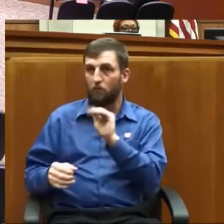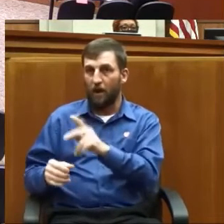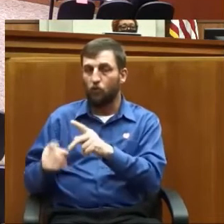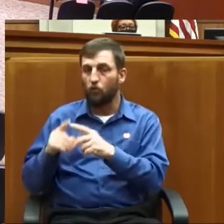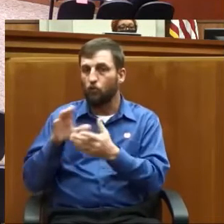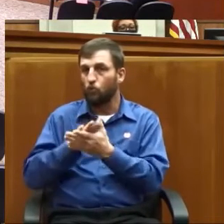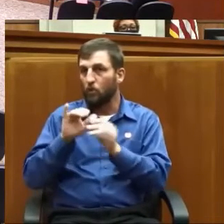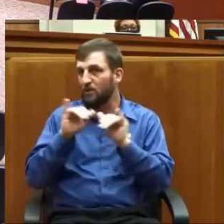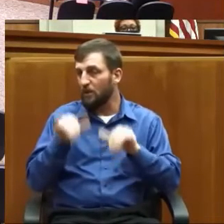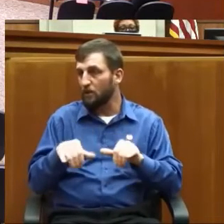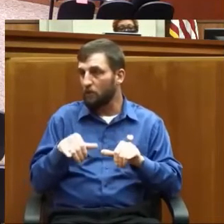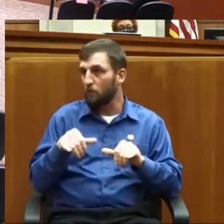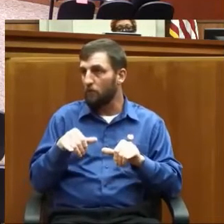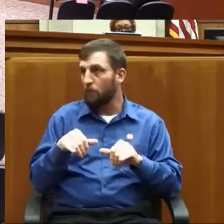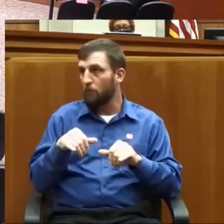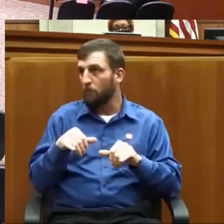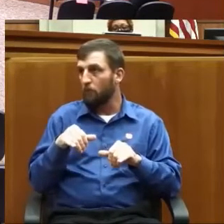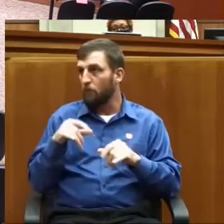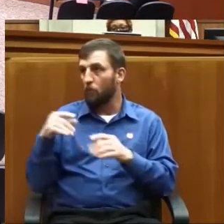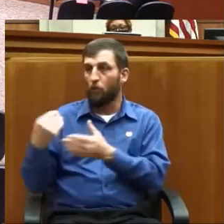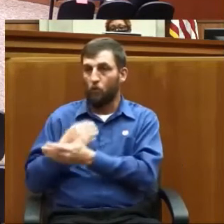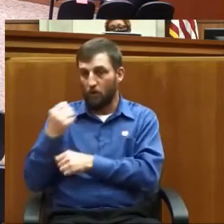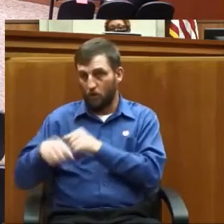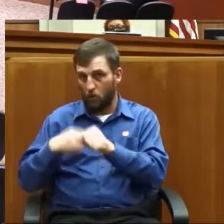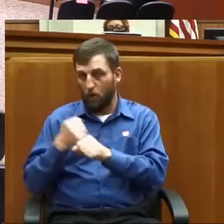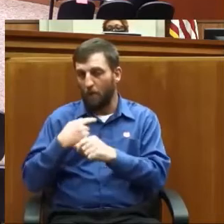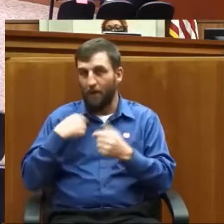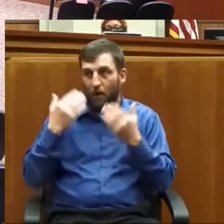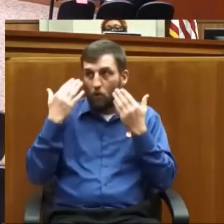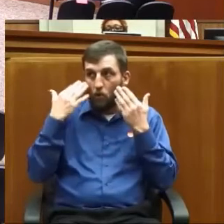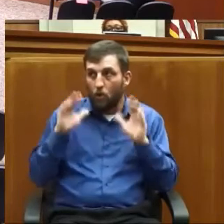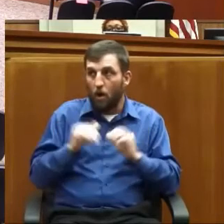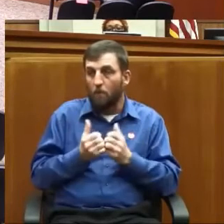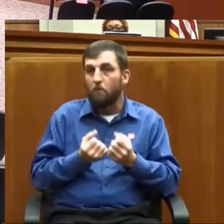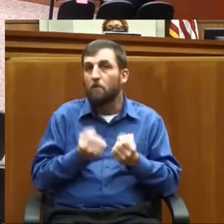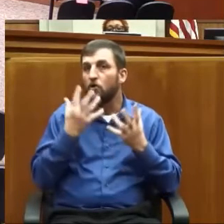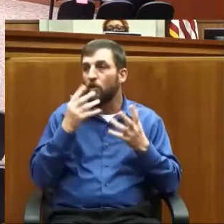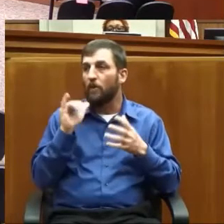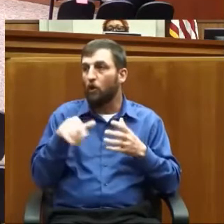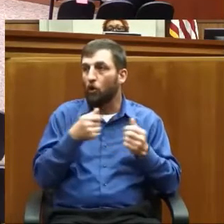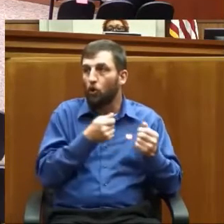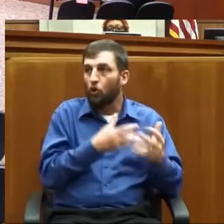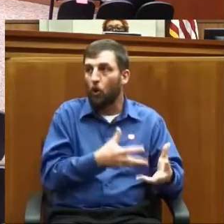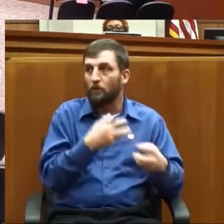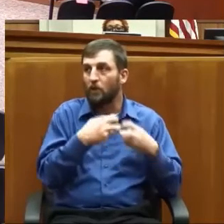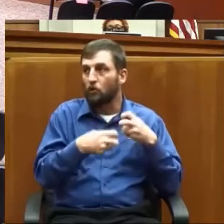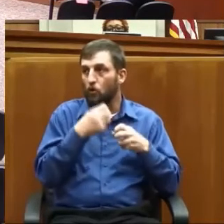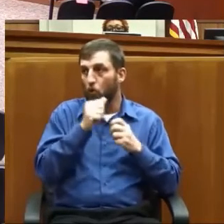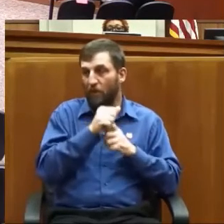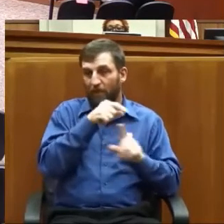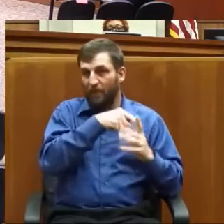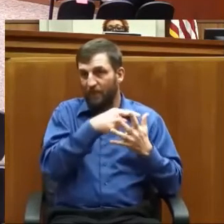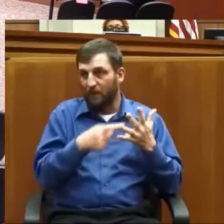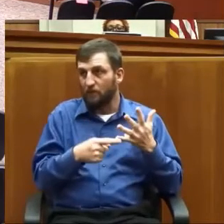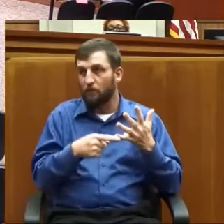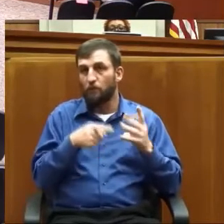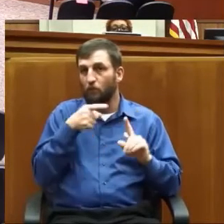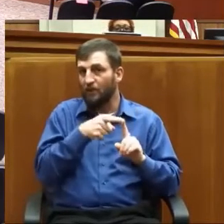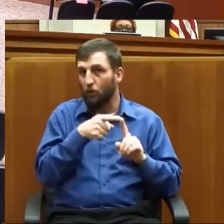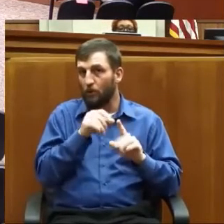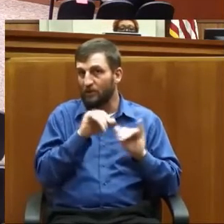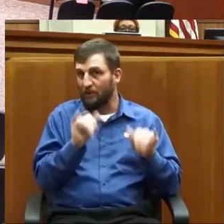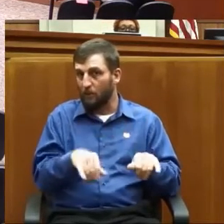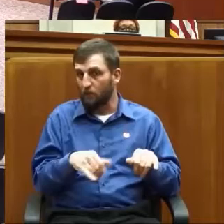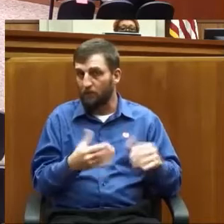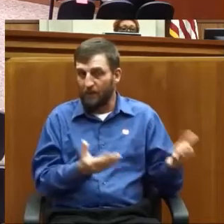year. I don't know the degree in which that has caused an issue with these particular systems